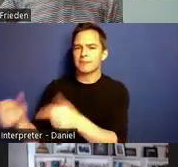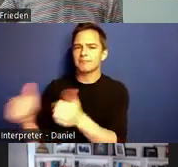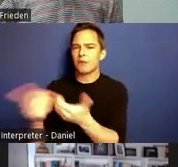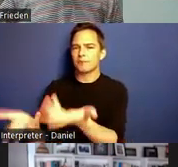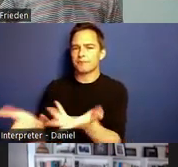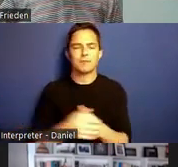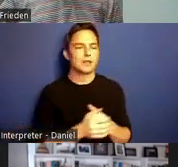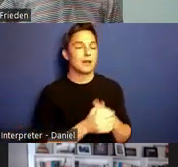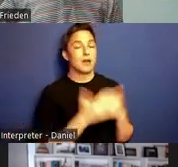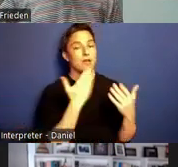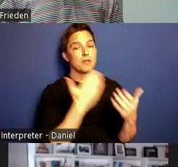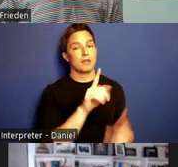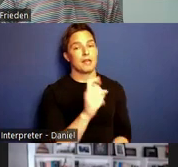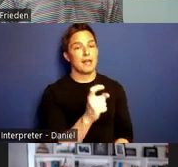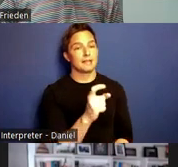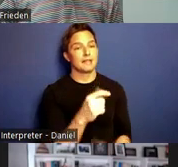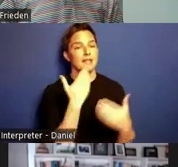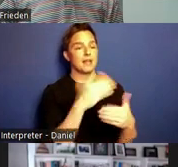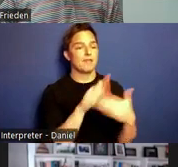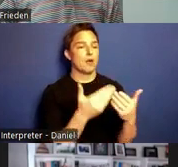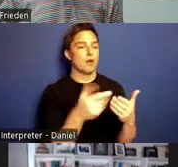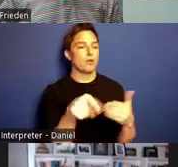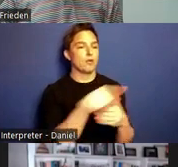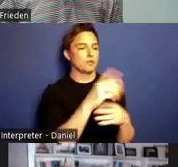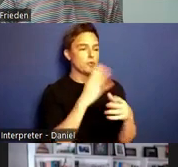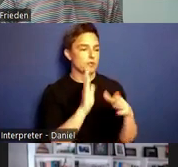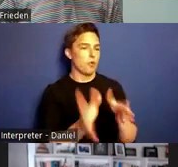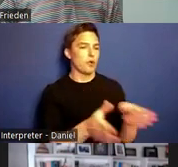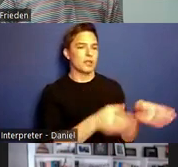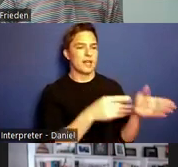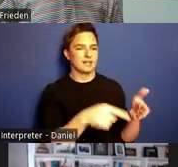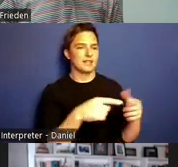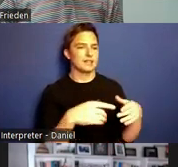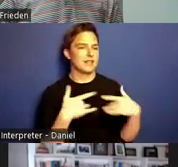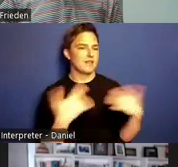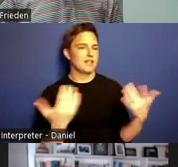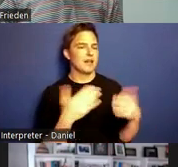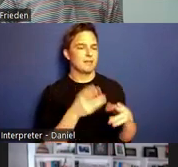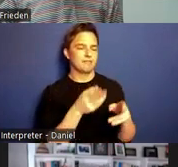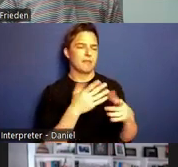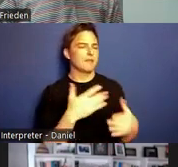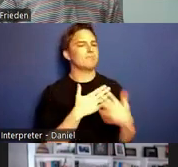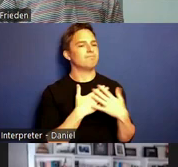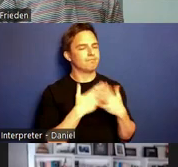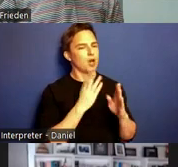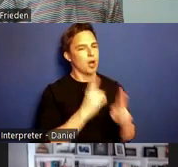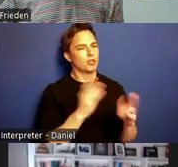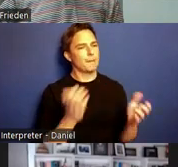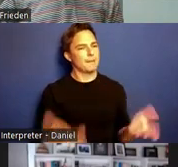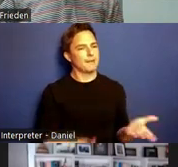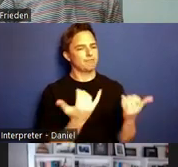thank you, Lex, and thanks to all the organizers of this program today. It's really an honor to be here. So